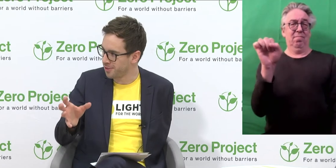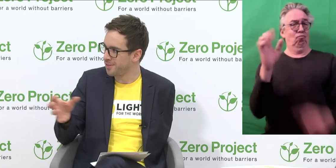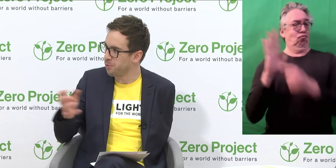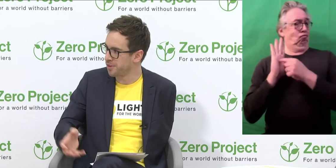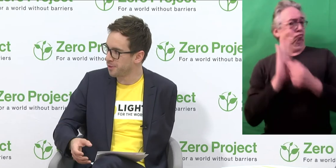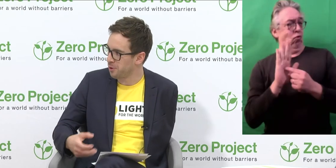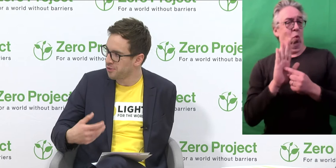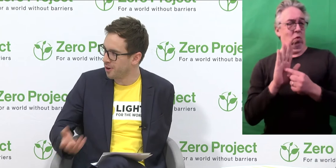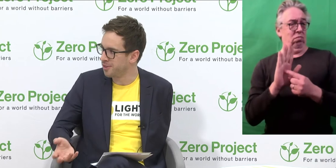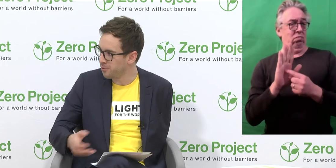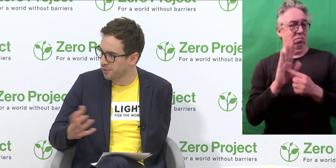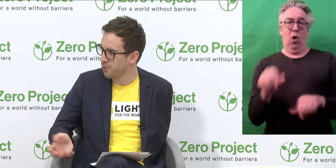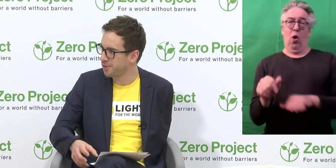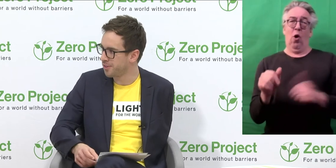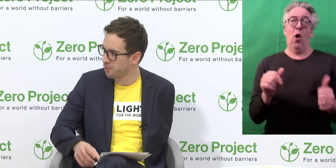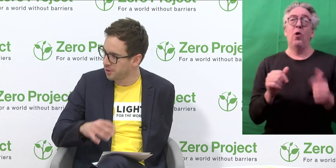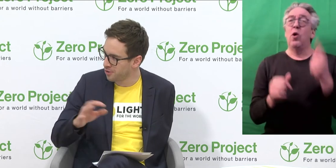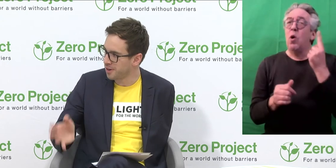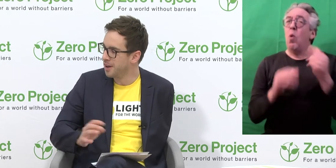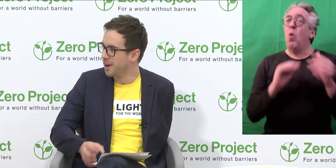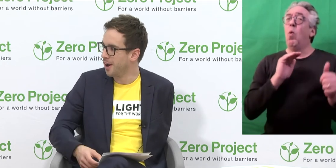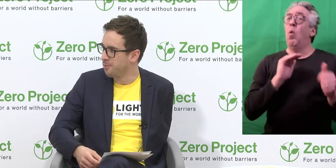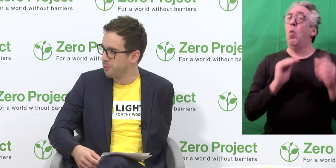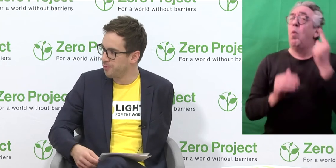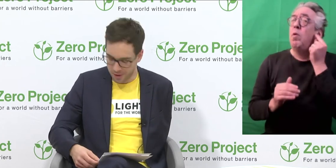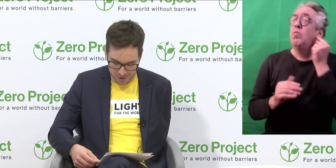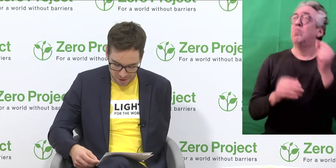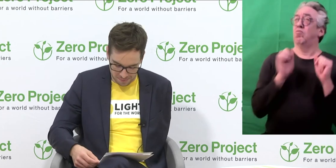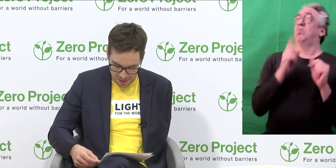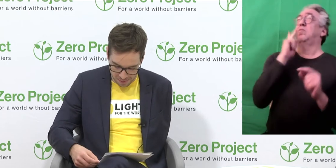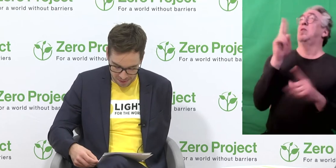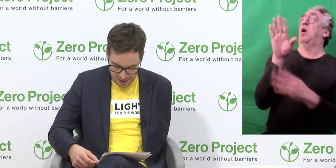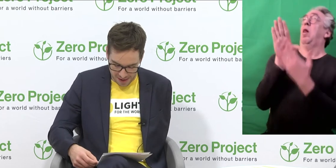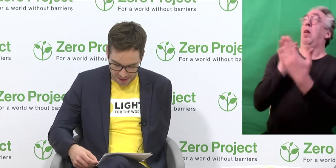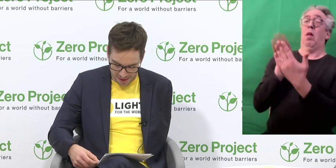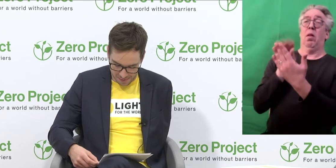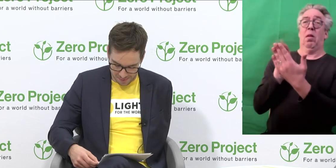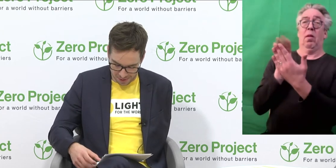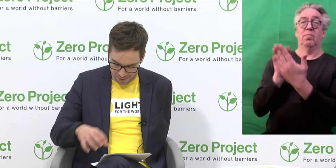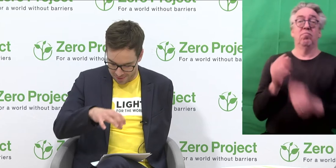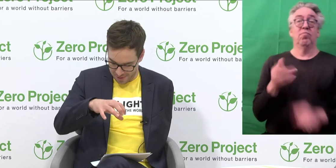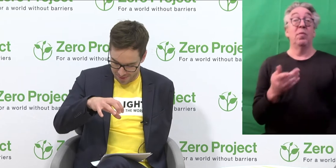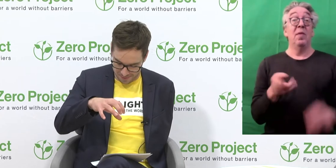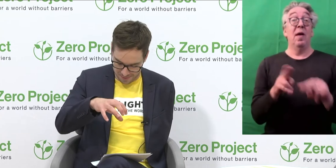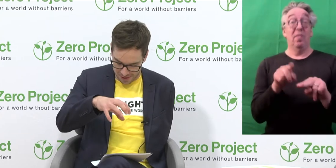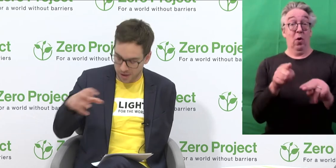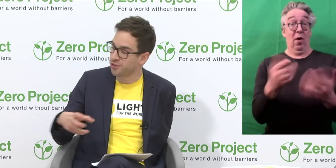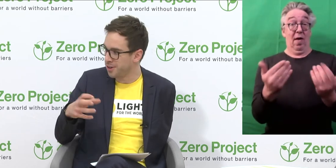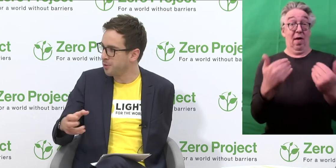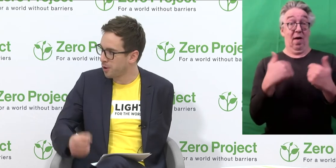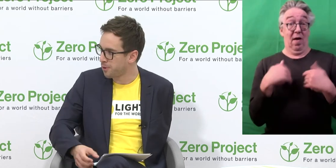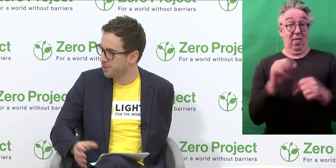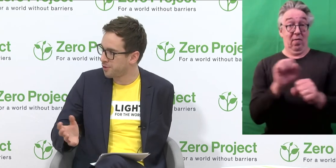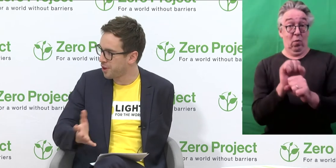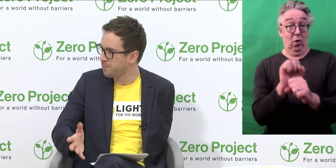course, this is important when you are in the workforce and when you are with other people, because the culture